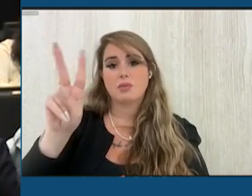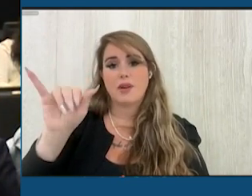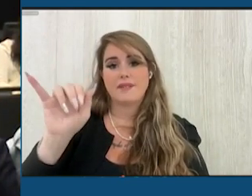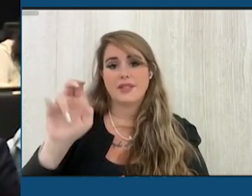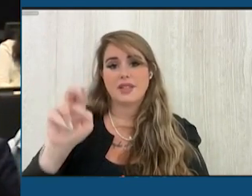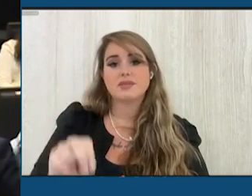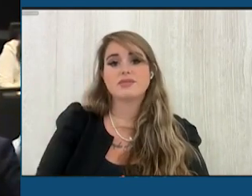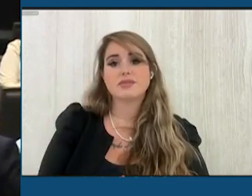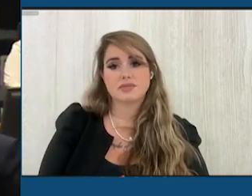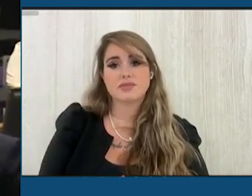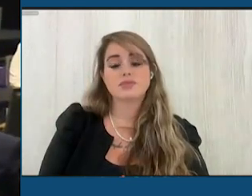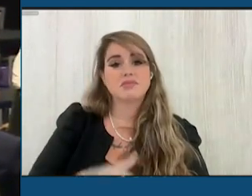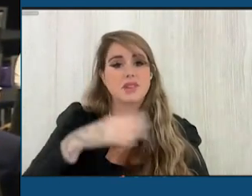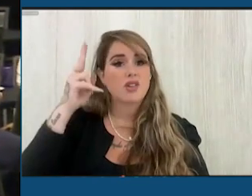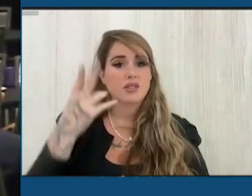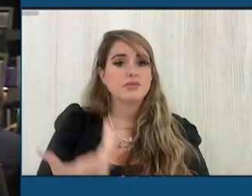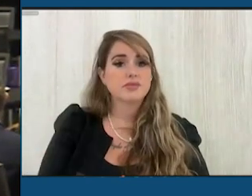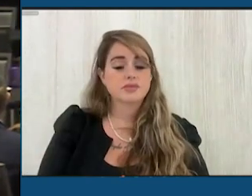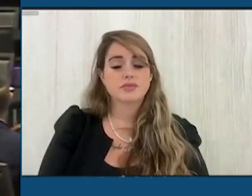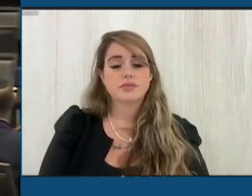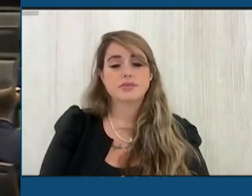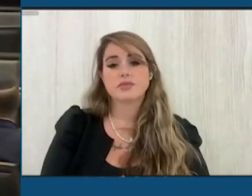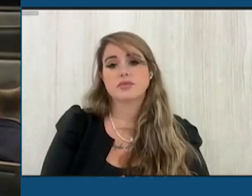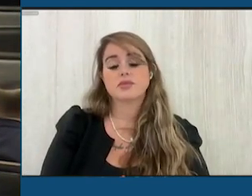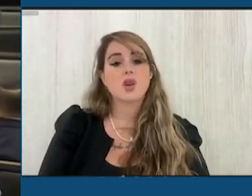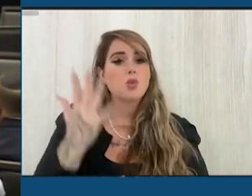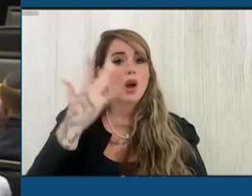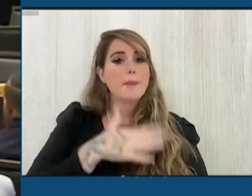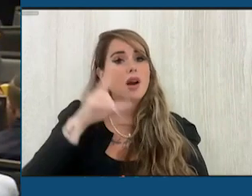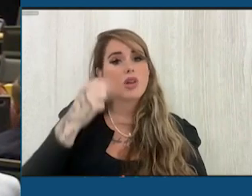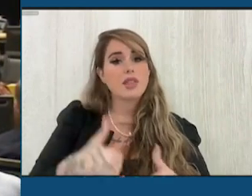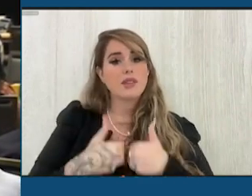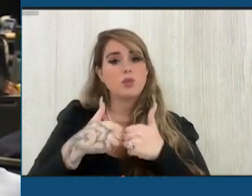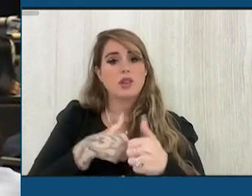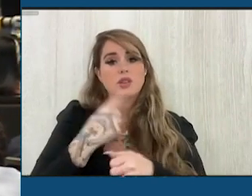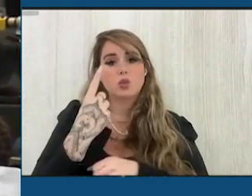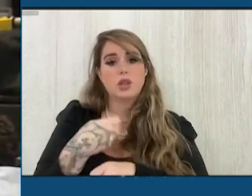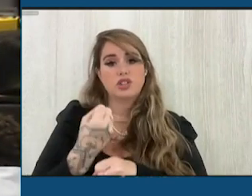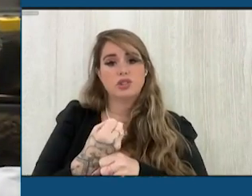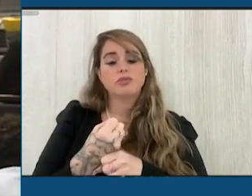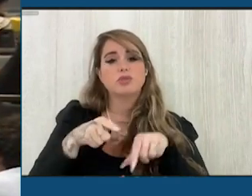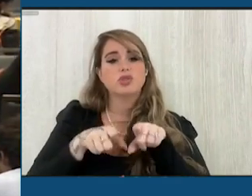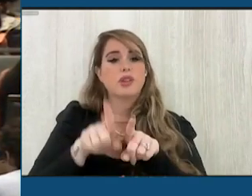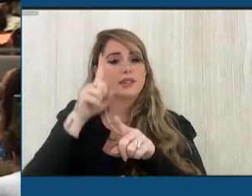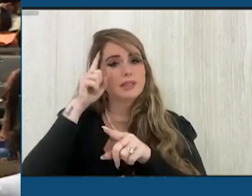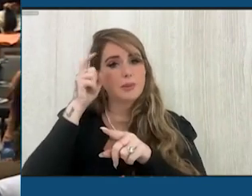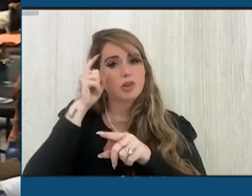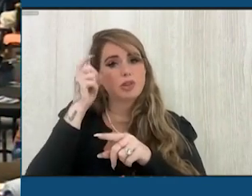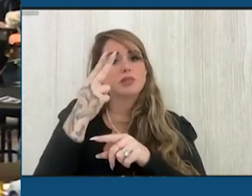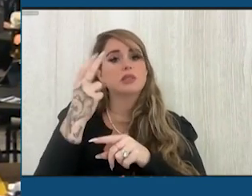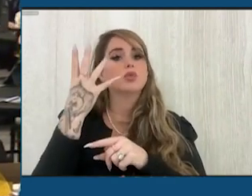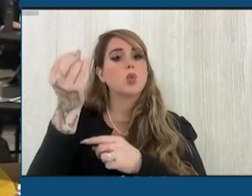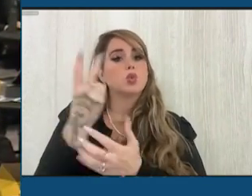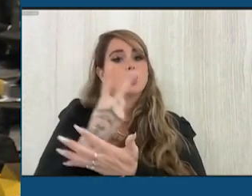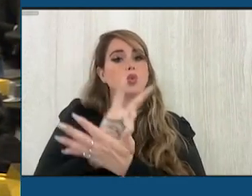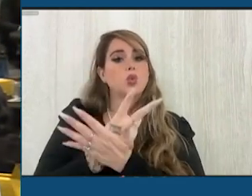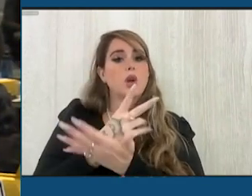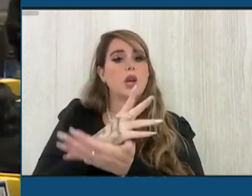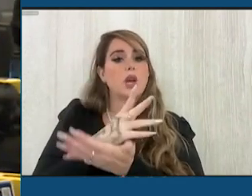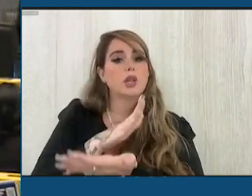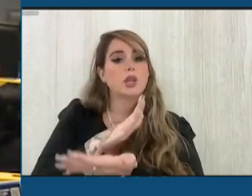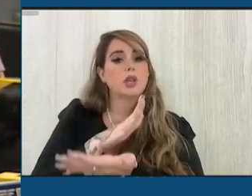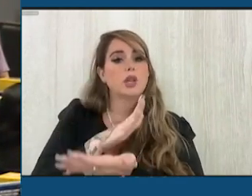my uncle. Because my uncle was living with us 1 year in the summer, and he was going to graduate school. And we're